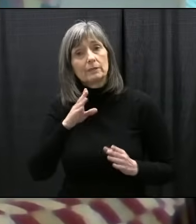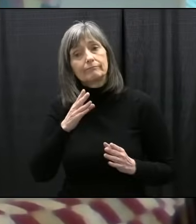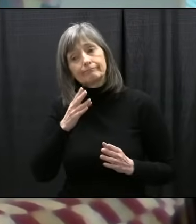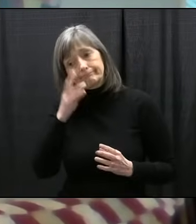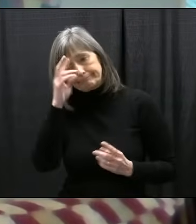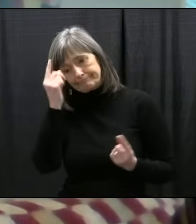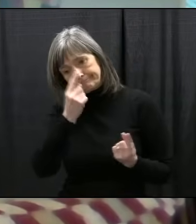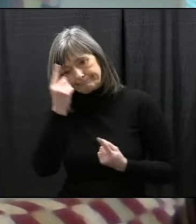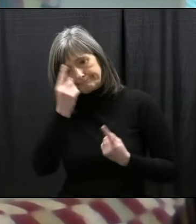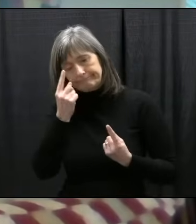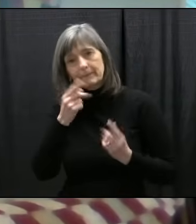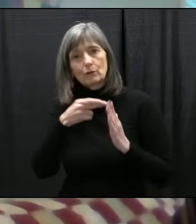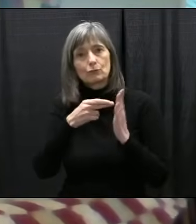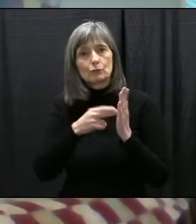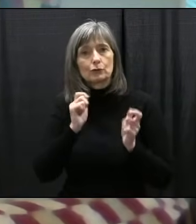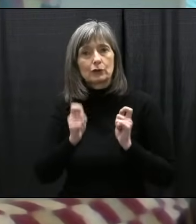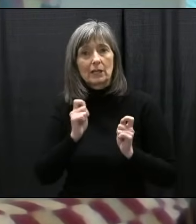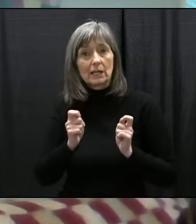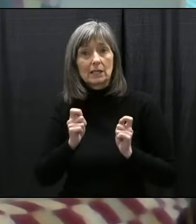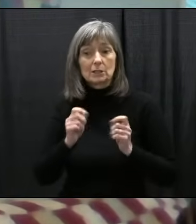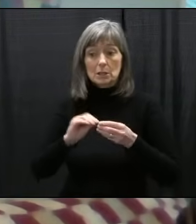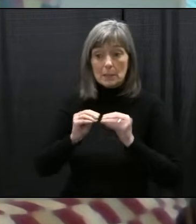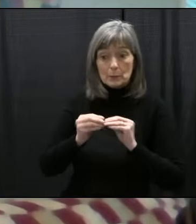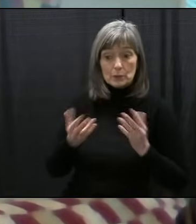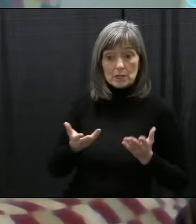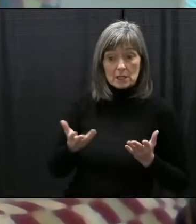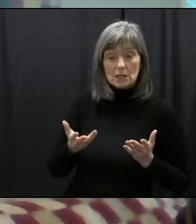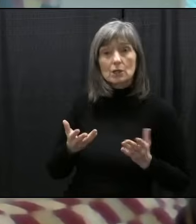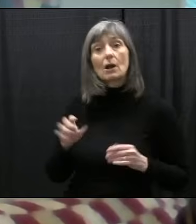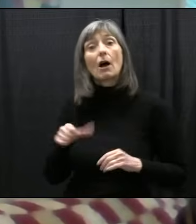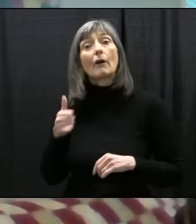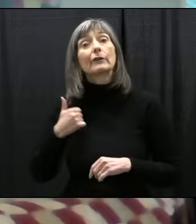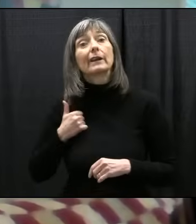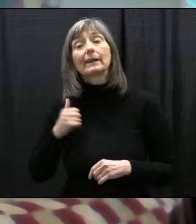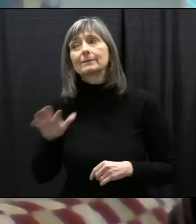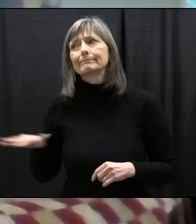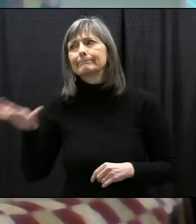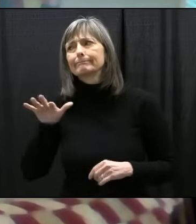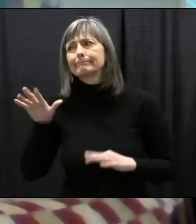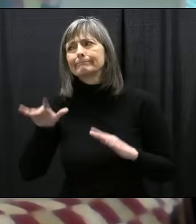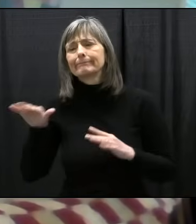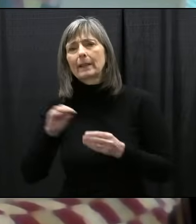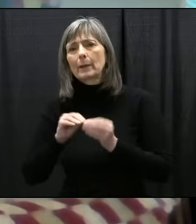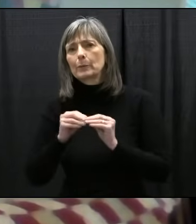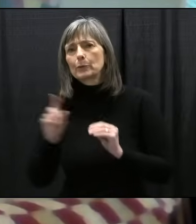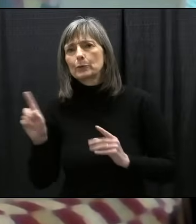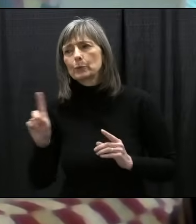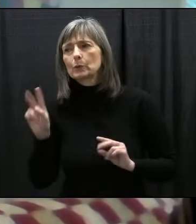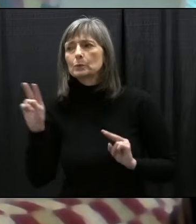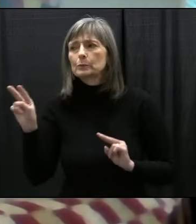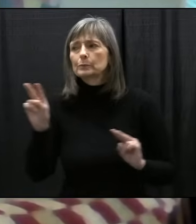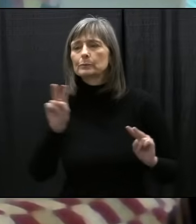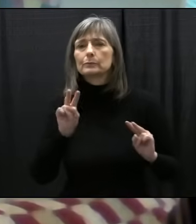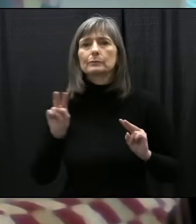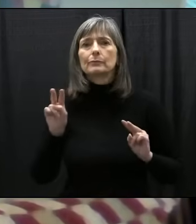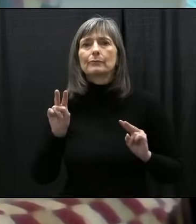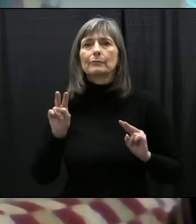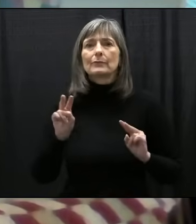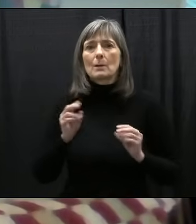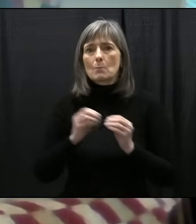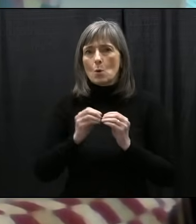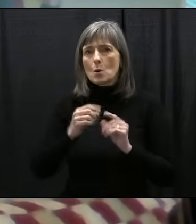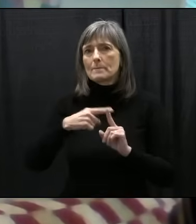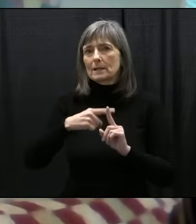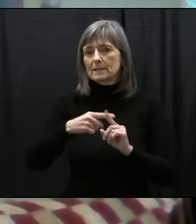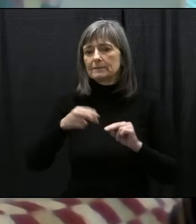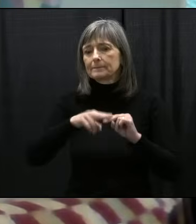number of indicators, including the epidemiology in our province and elsewhere in Canada, increasing test positivity rates, evidence